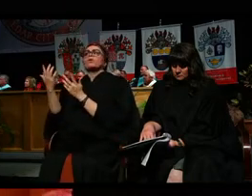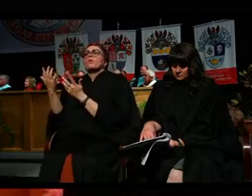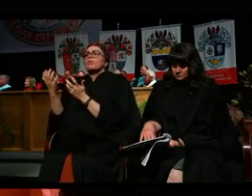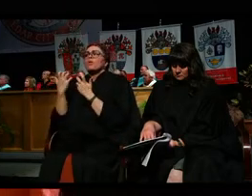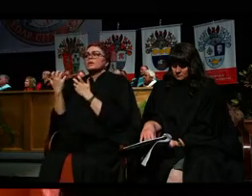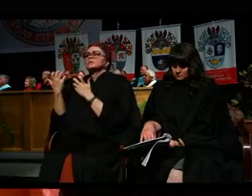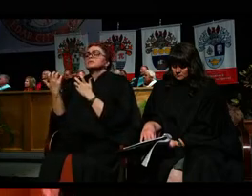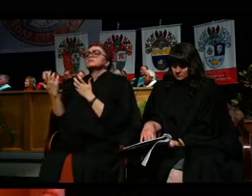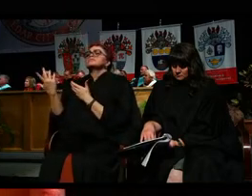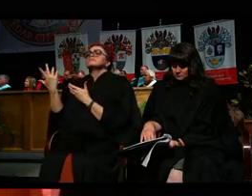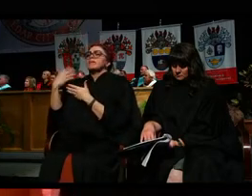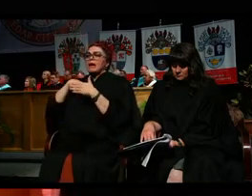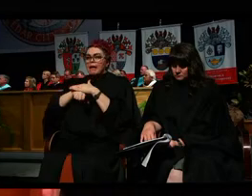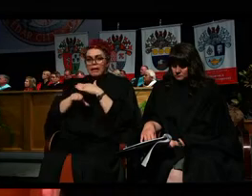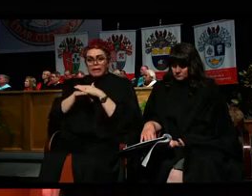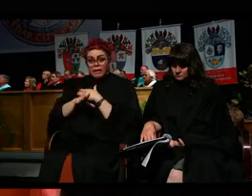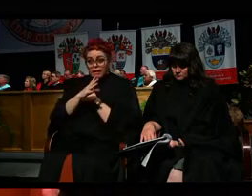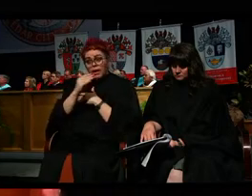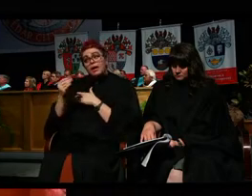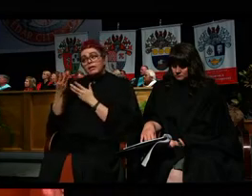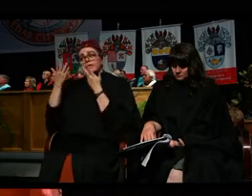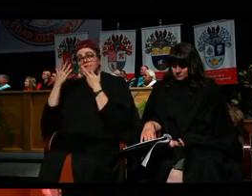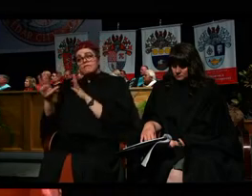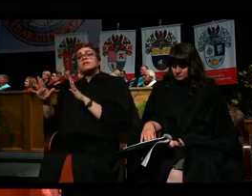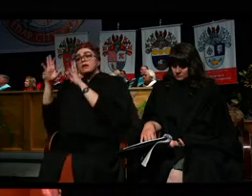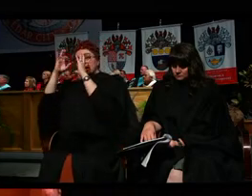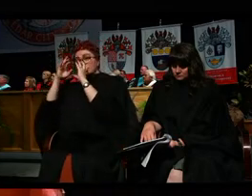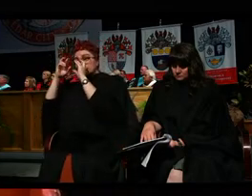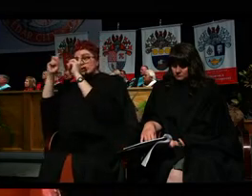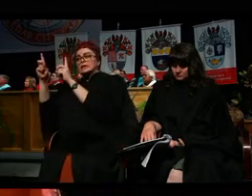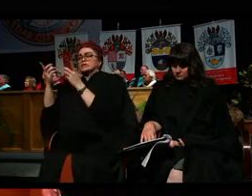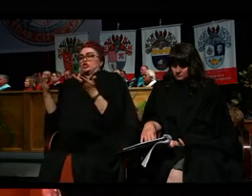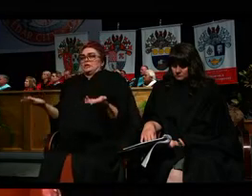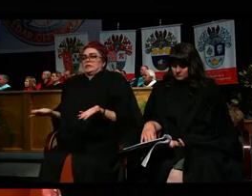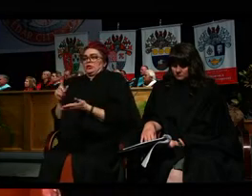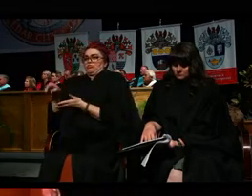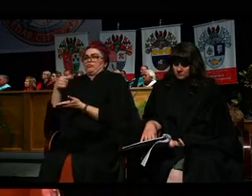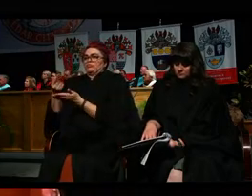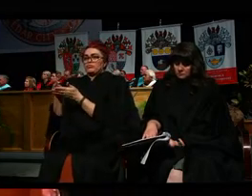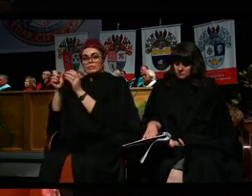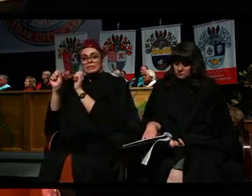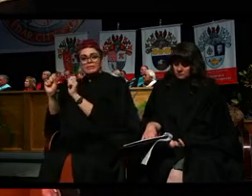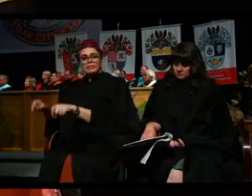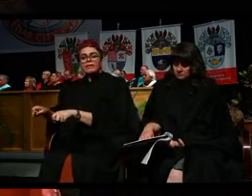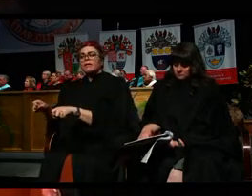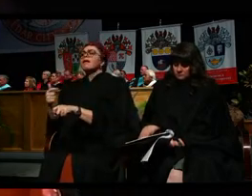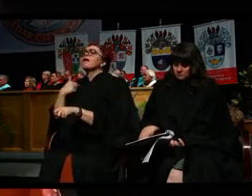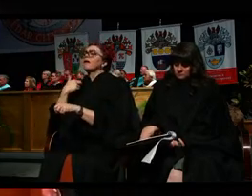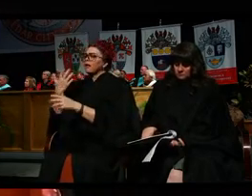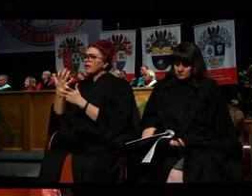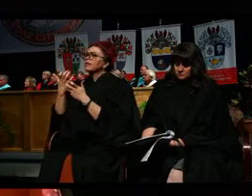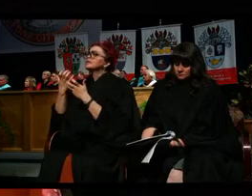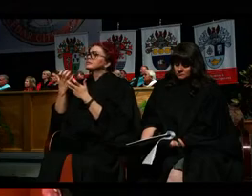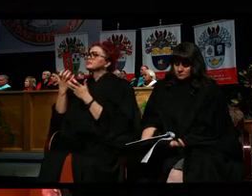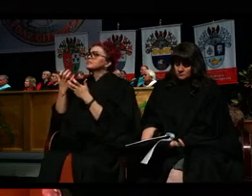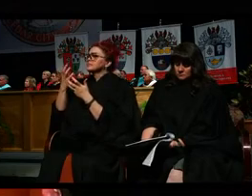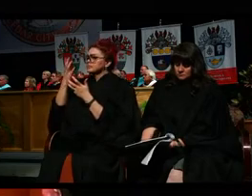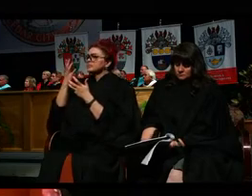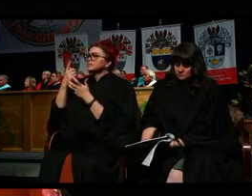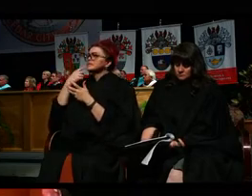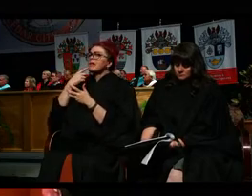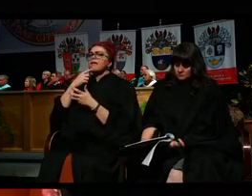can access and complete higher education. I want to echo the words of